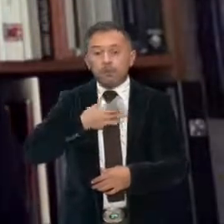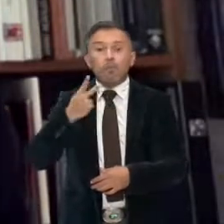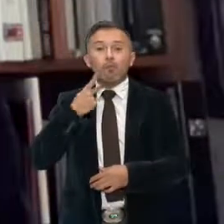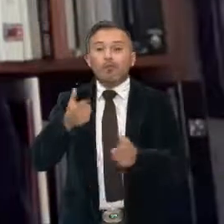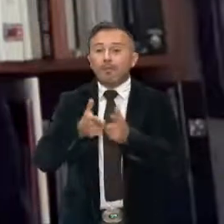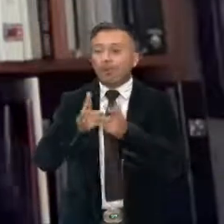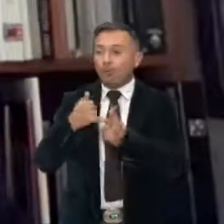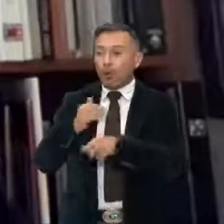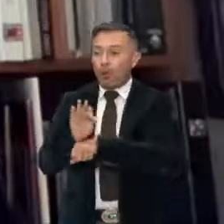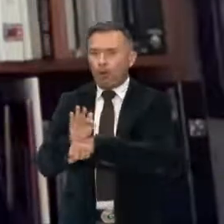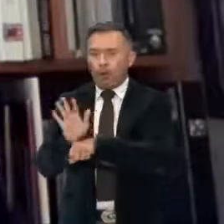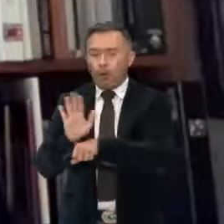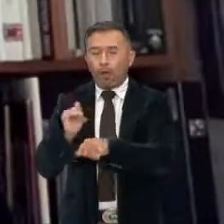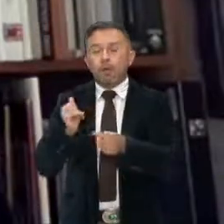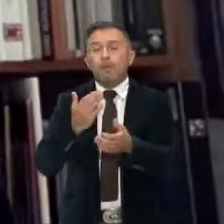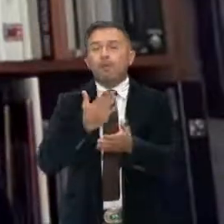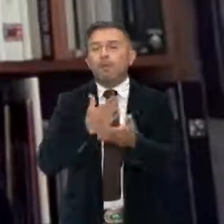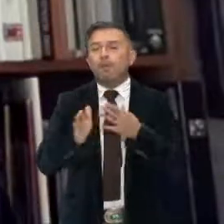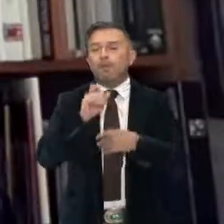my particular or my